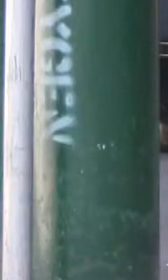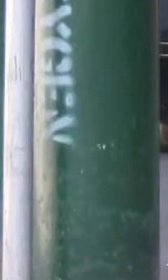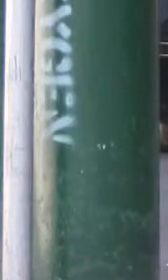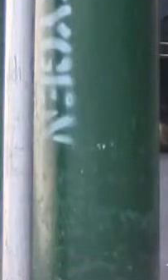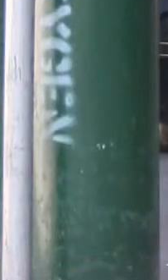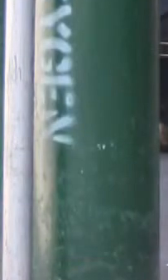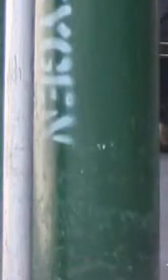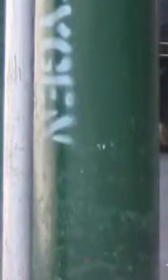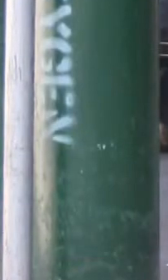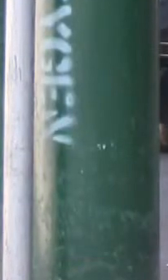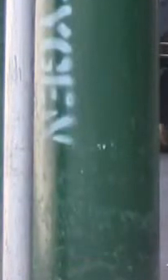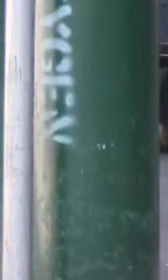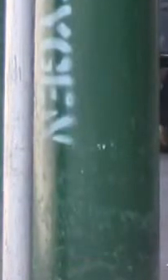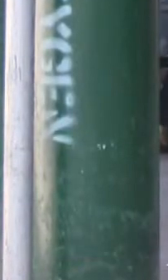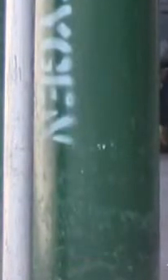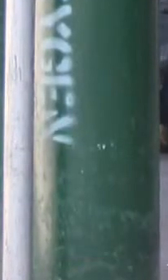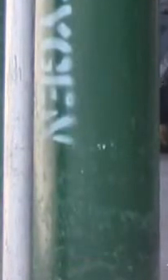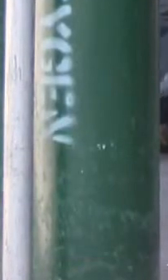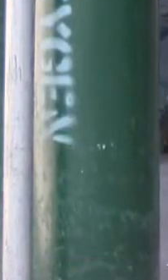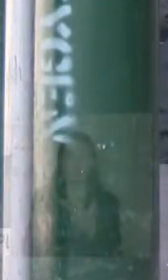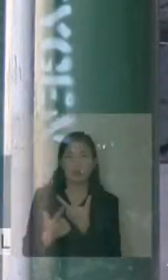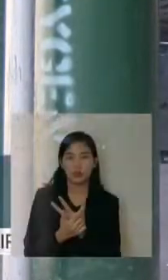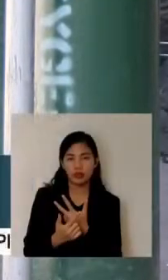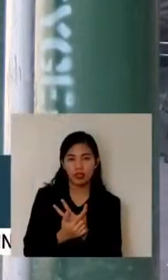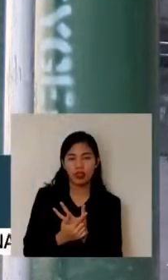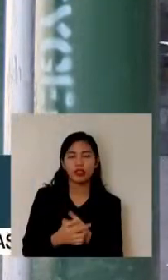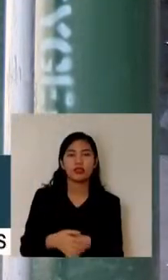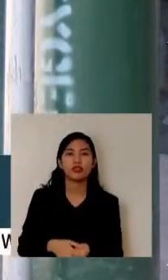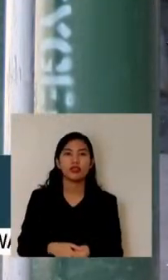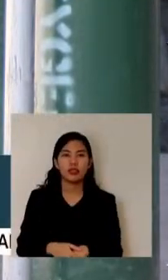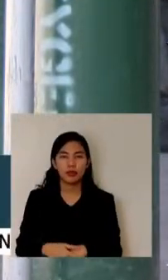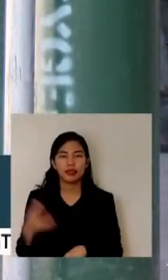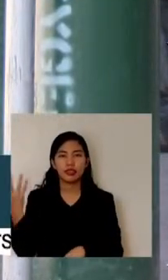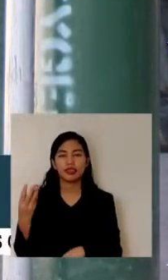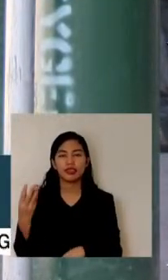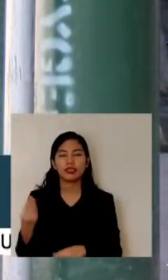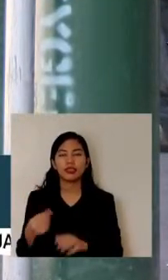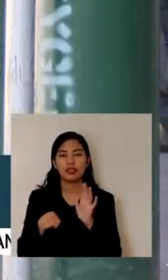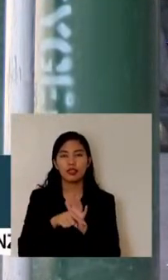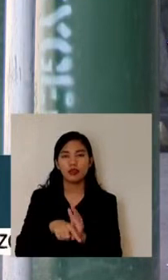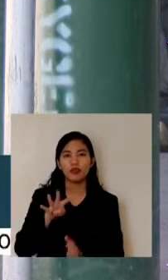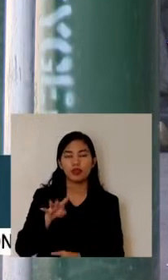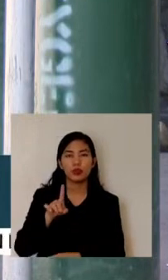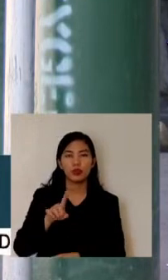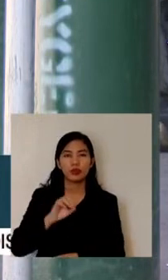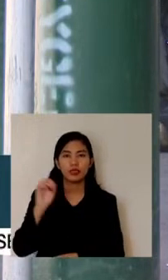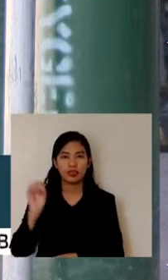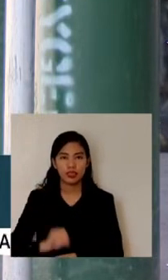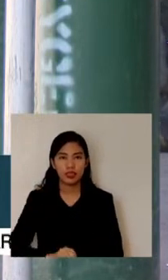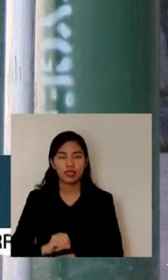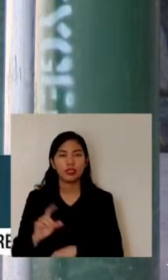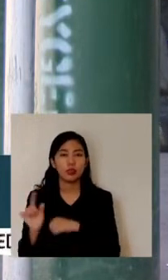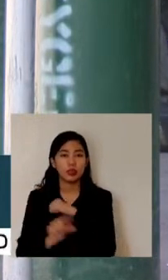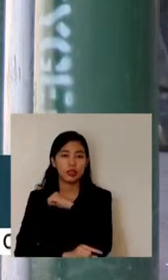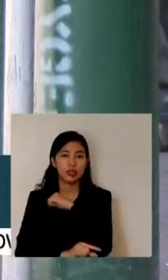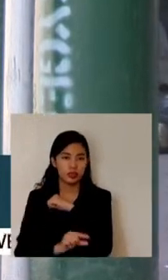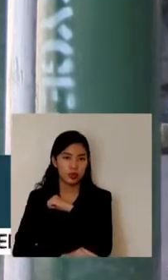both -48%, Batangas, -41%, Quezon, -18%, and